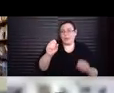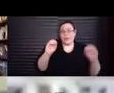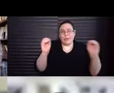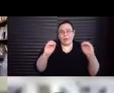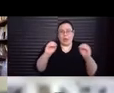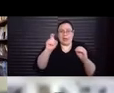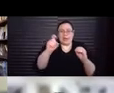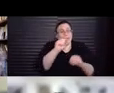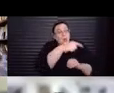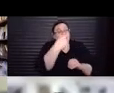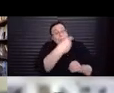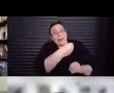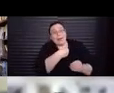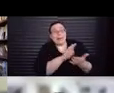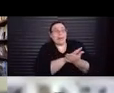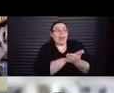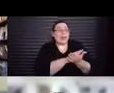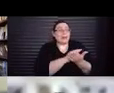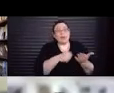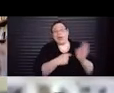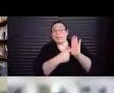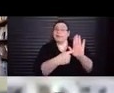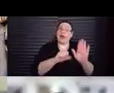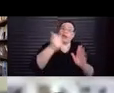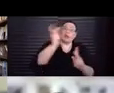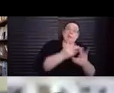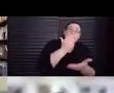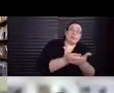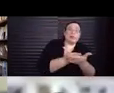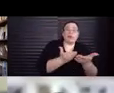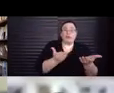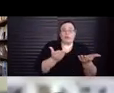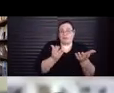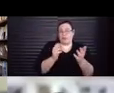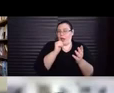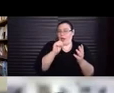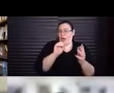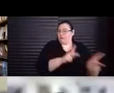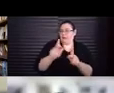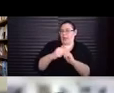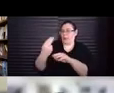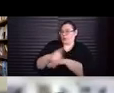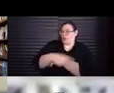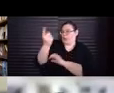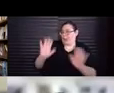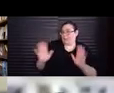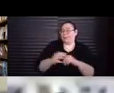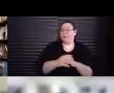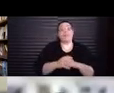ask them, you know, for their papers per se as we come to understand today. But I've been able to